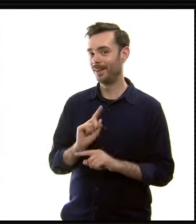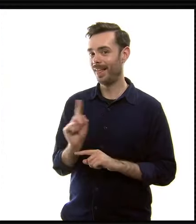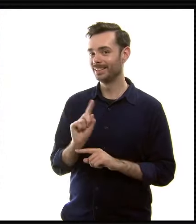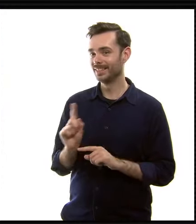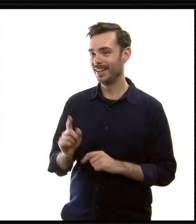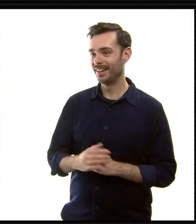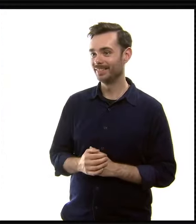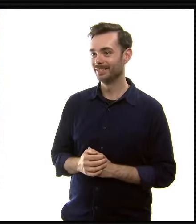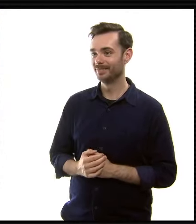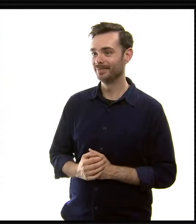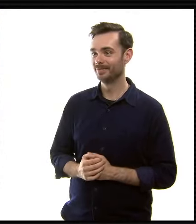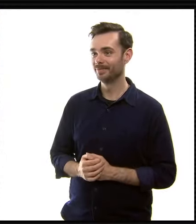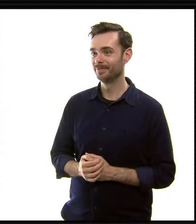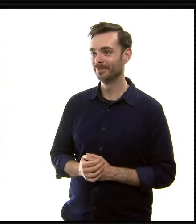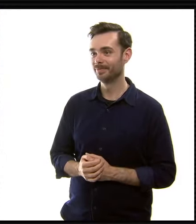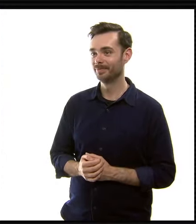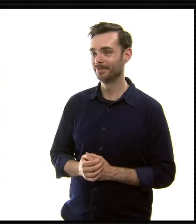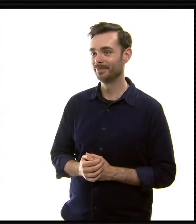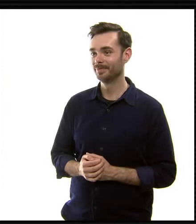That's very good.